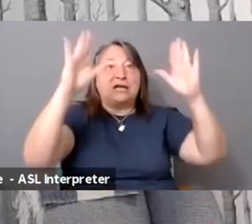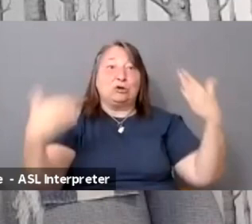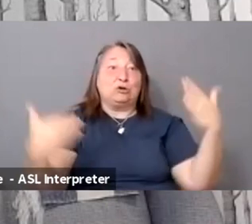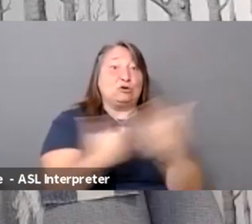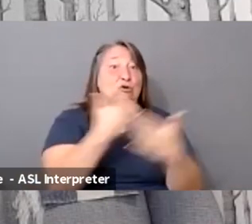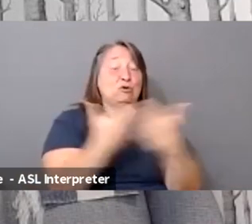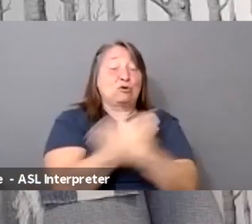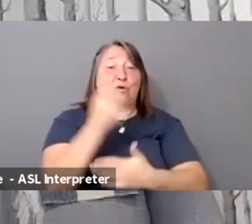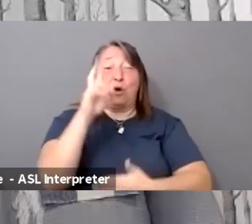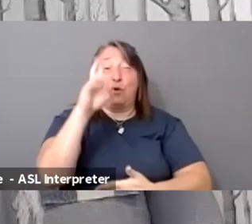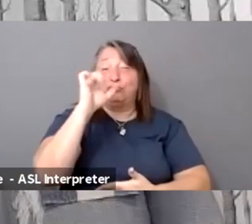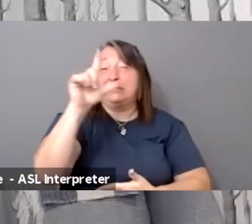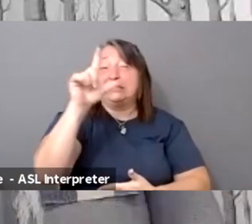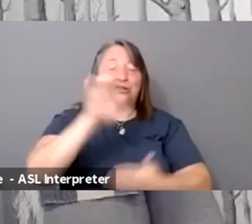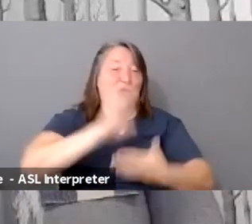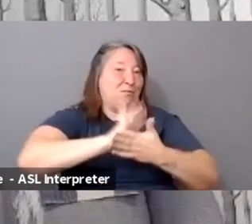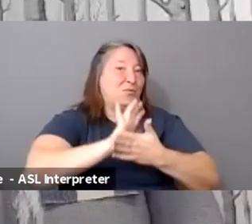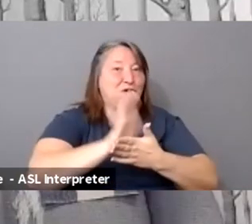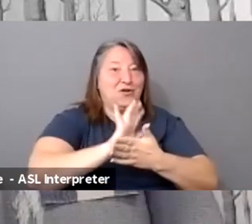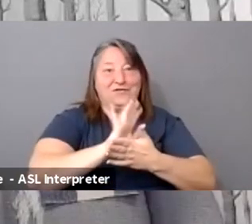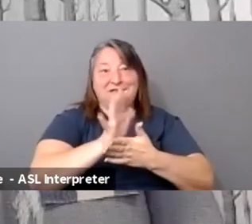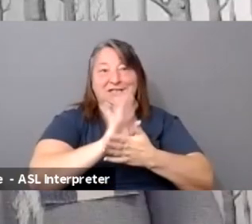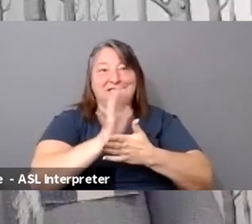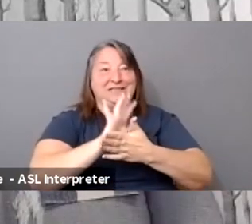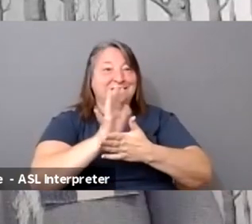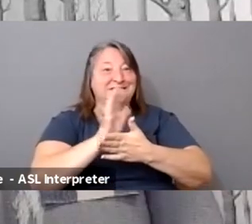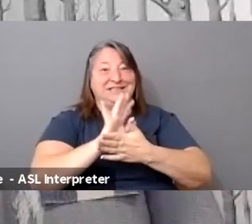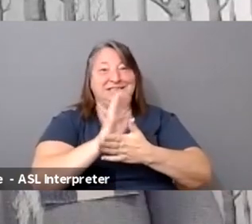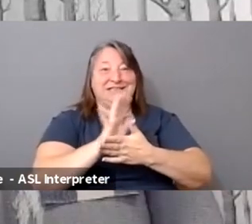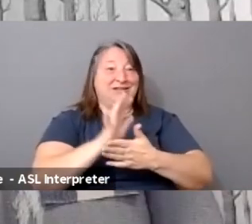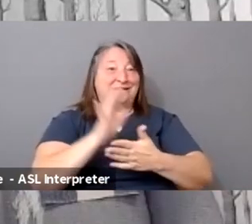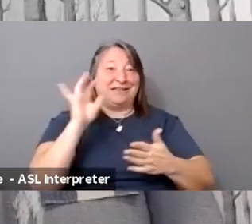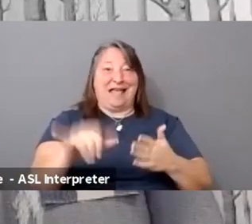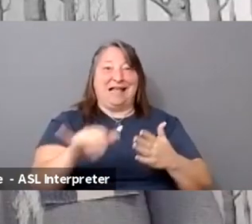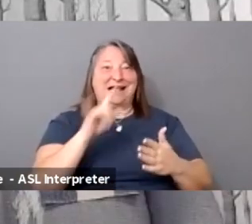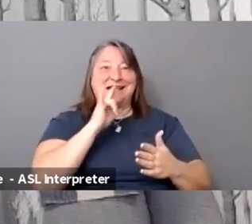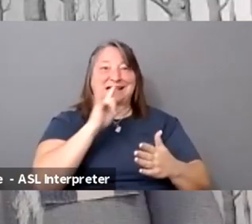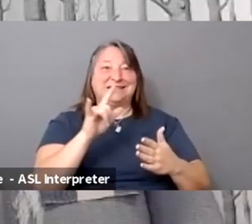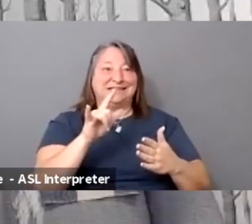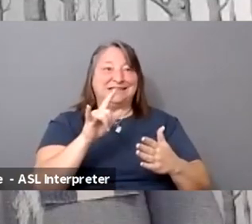been the bread and butter and the core of the Universal film business.